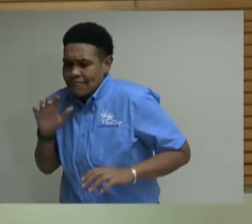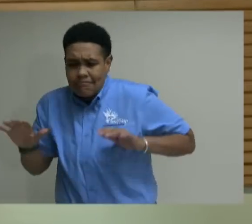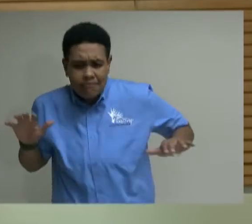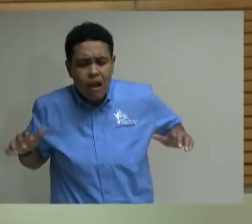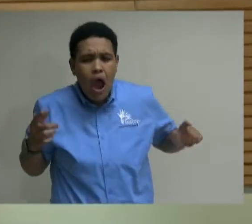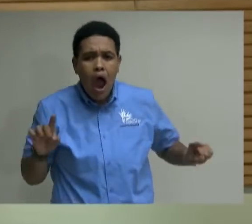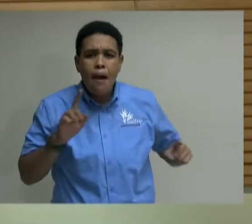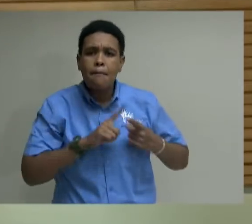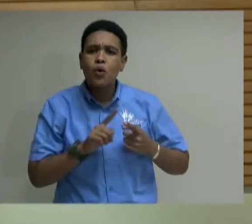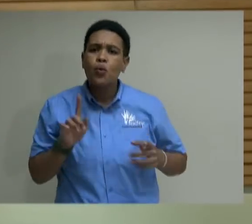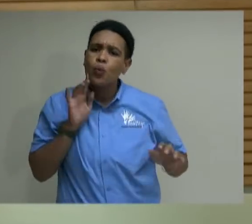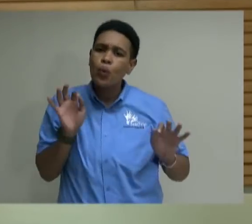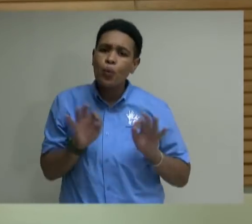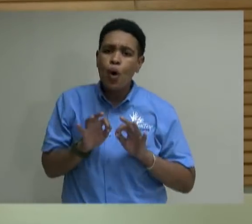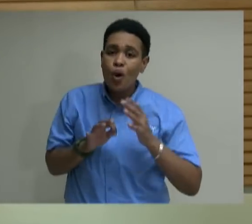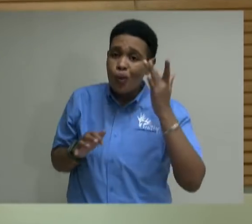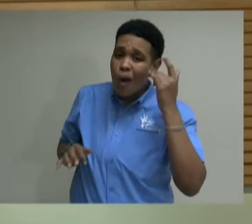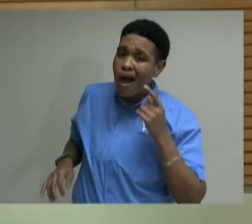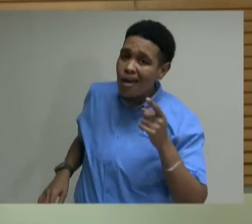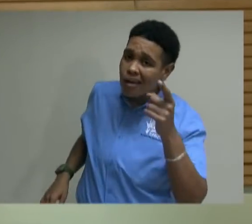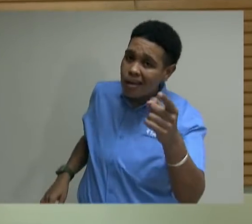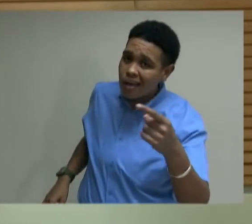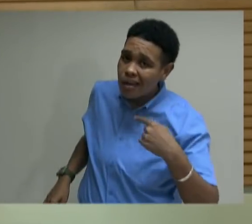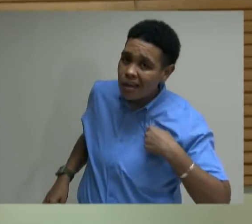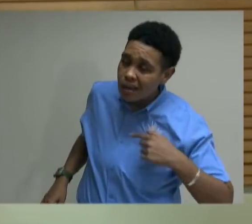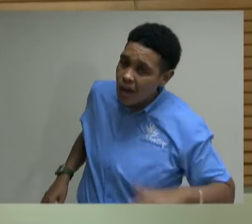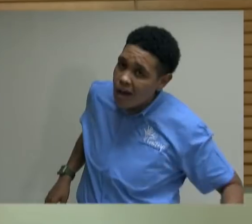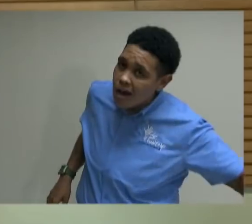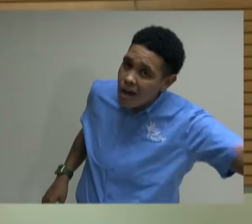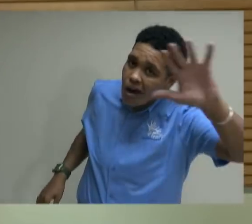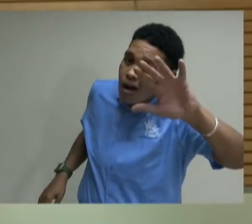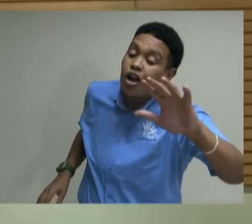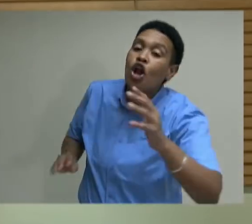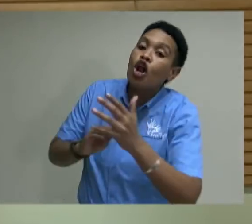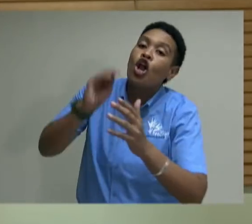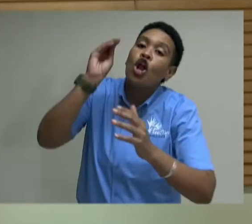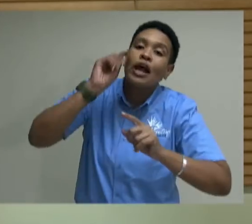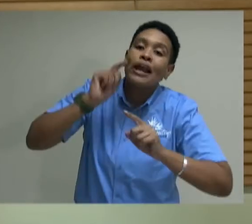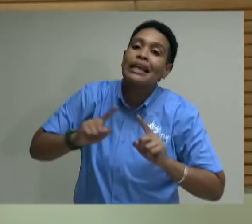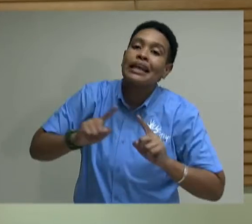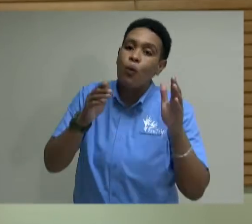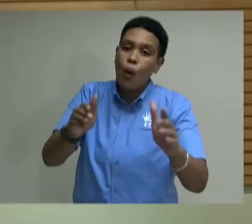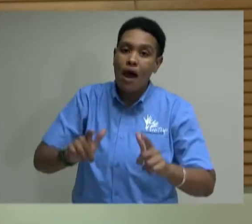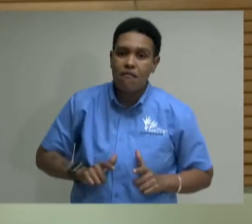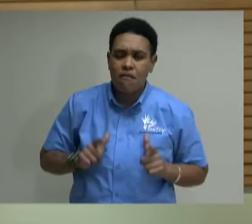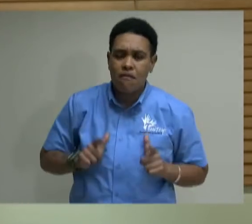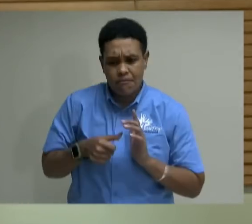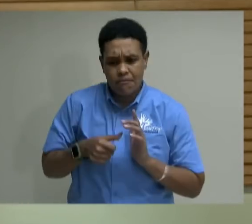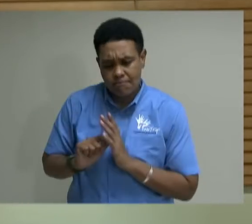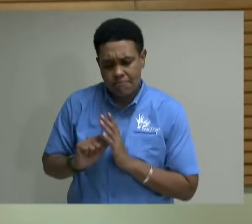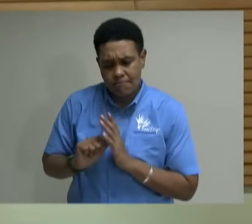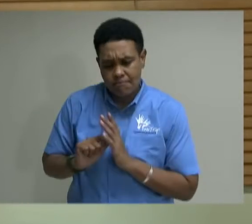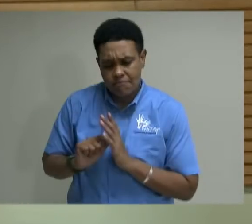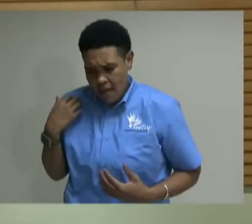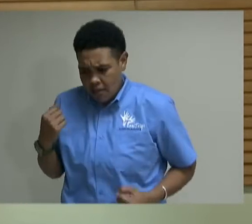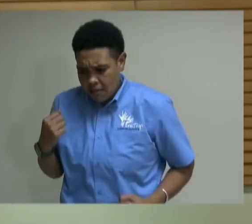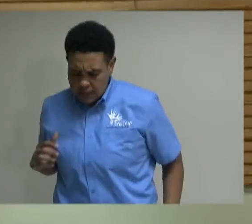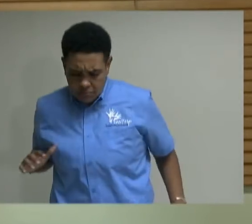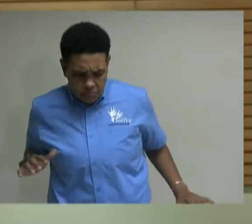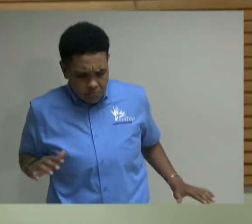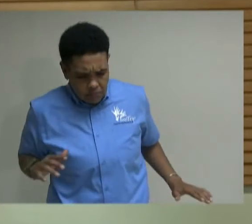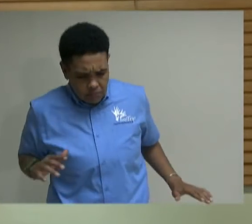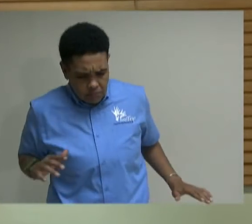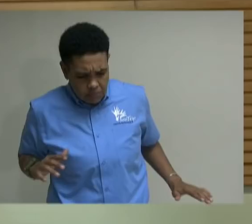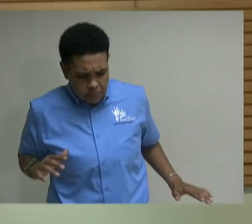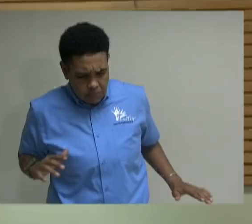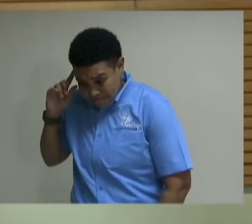and it is worth it because we are learning a way of life that will place greater emphasis on our own wellness, which over